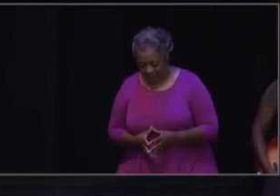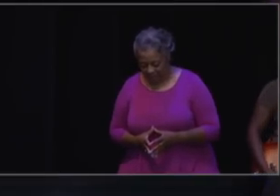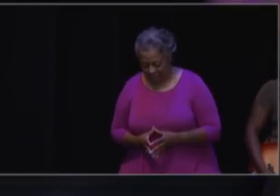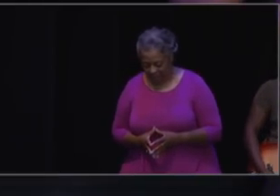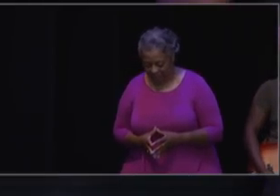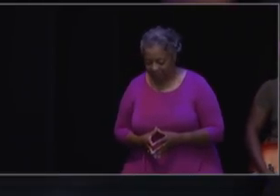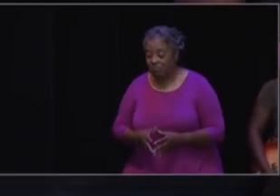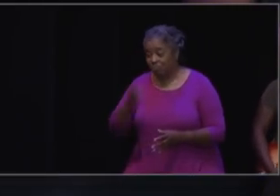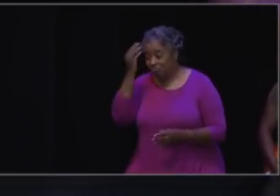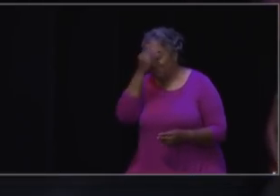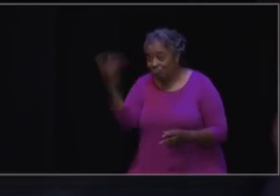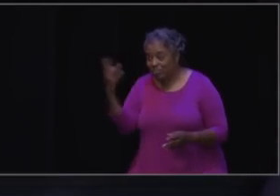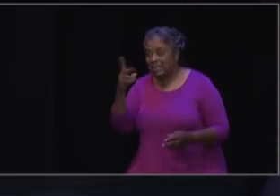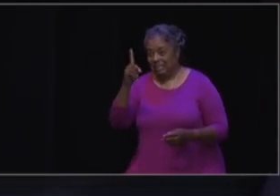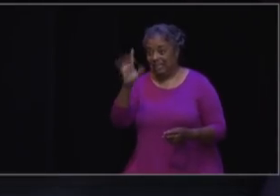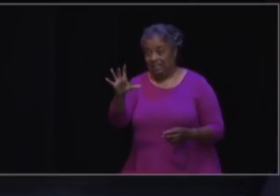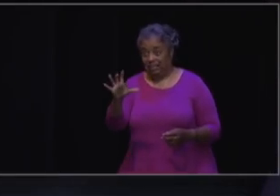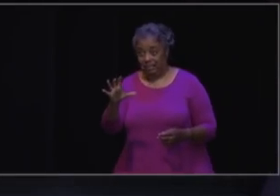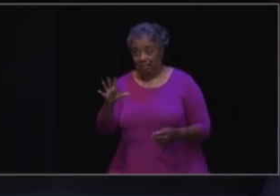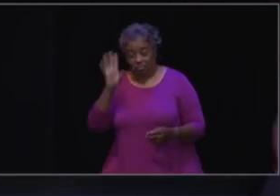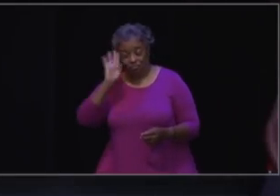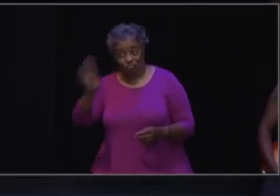Thank you.